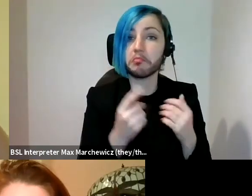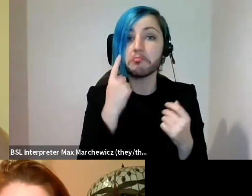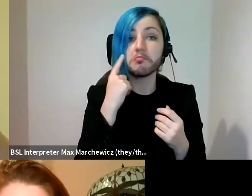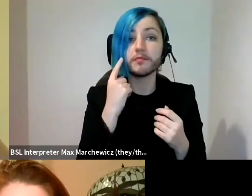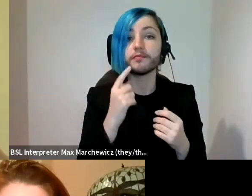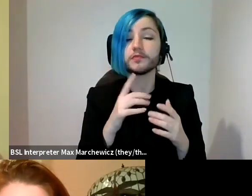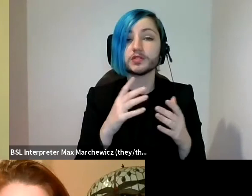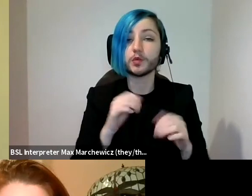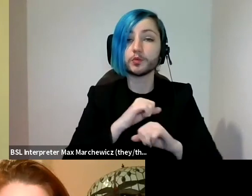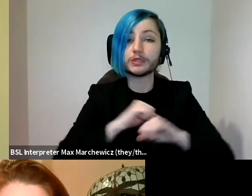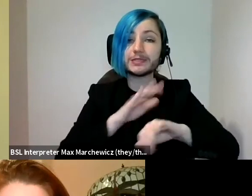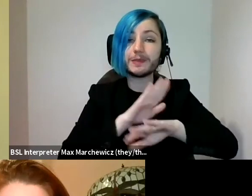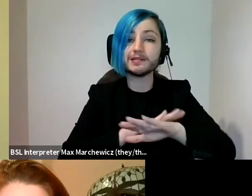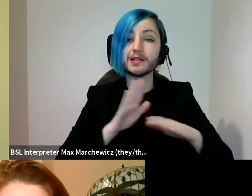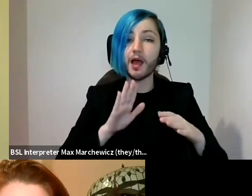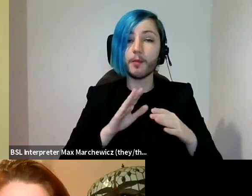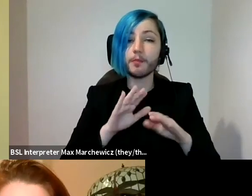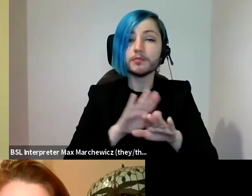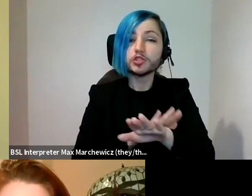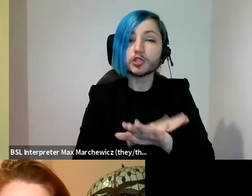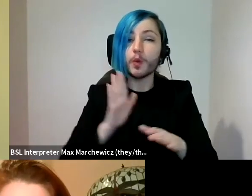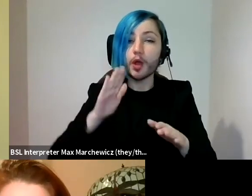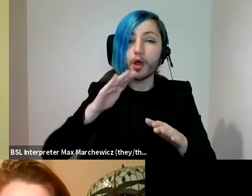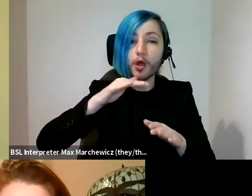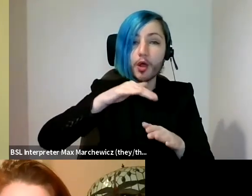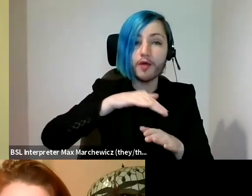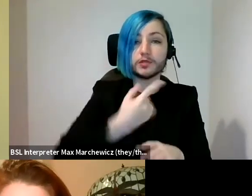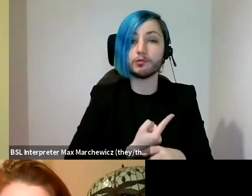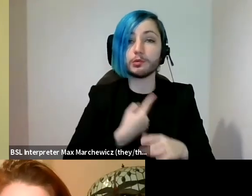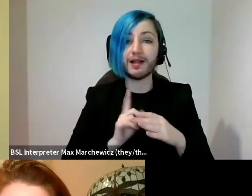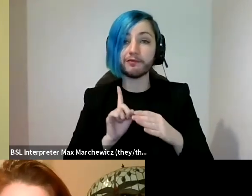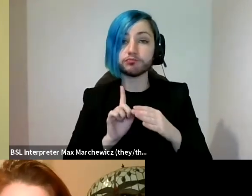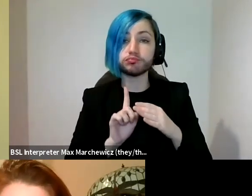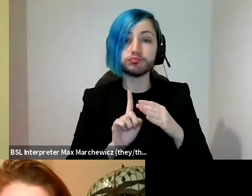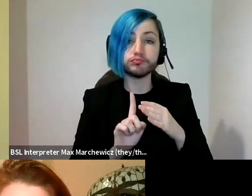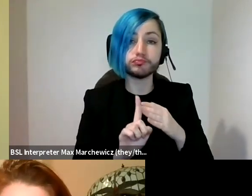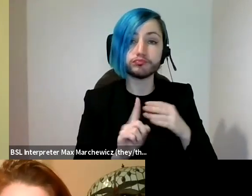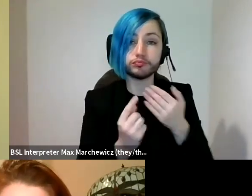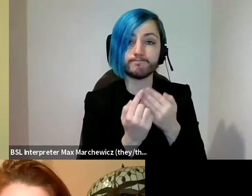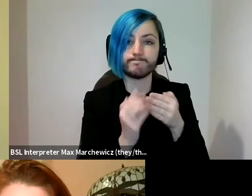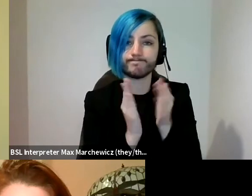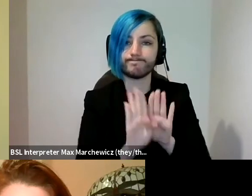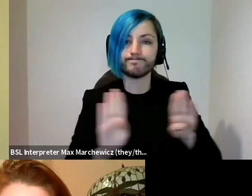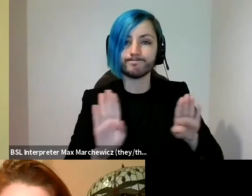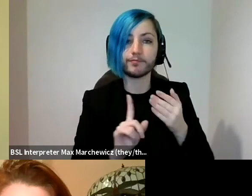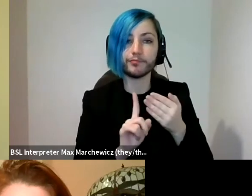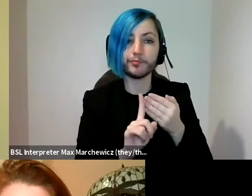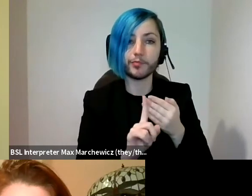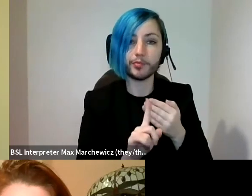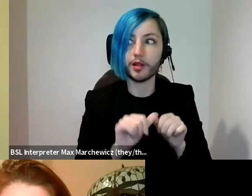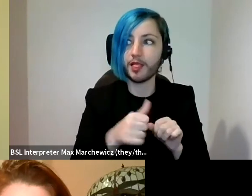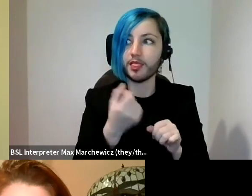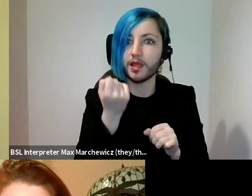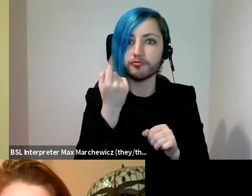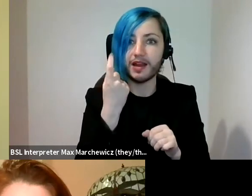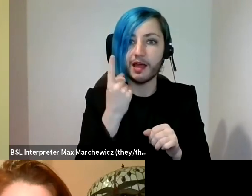Space-time's curving sort of shallowly, and you sort of pass the event horizon, and actually before you've probably realized